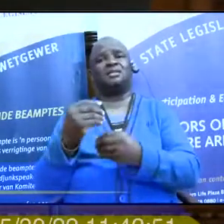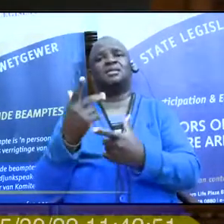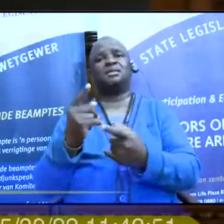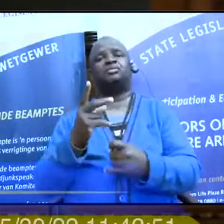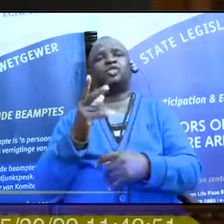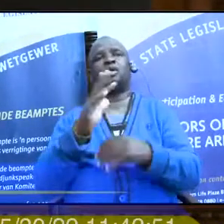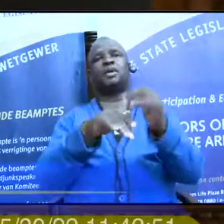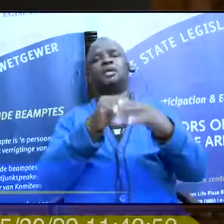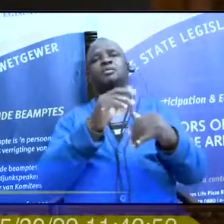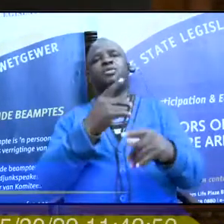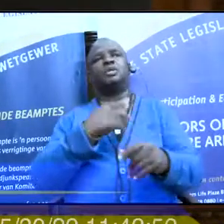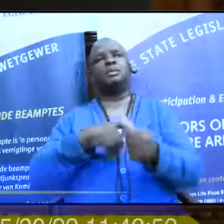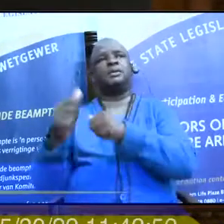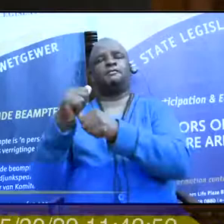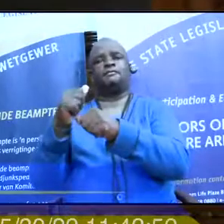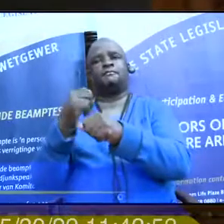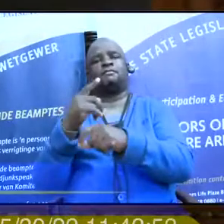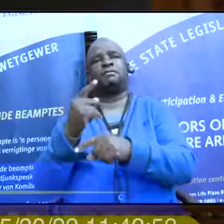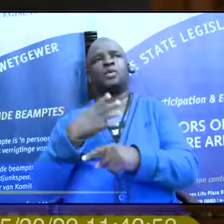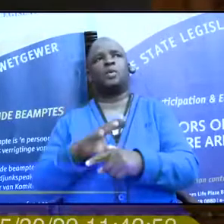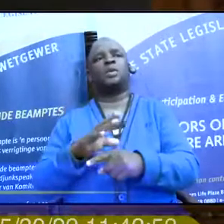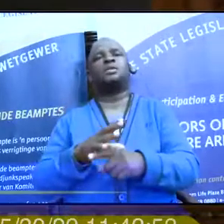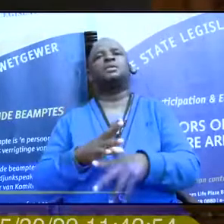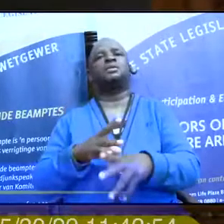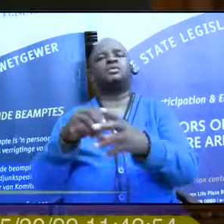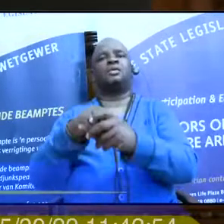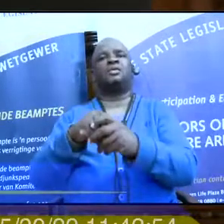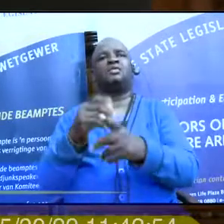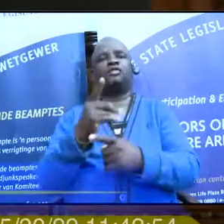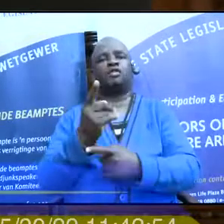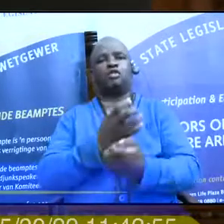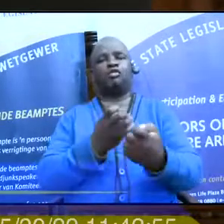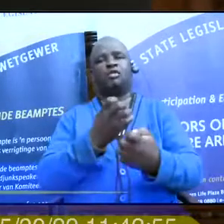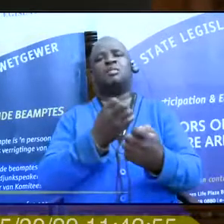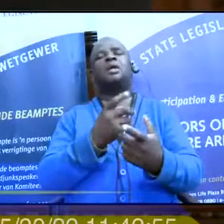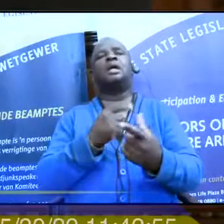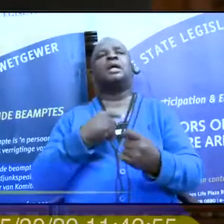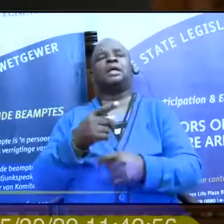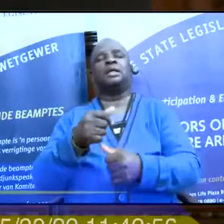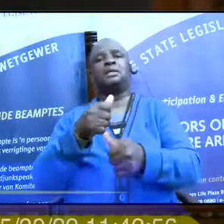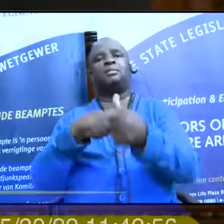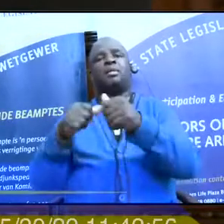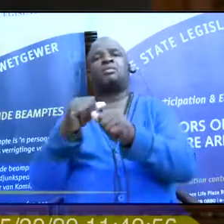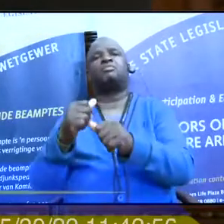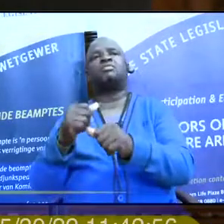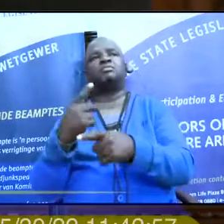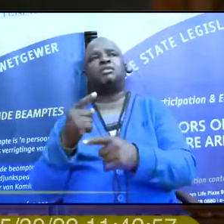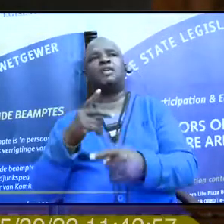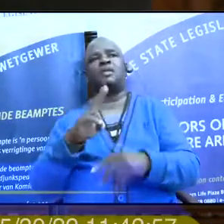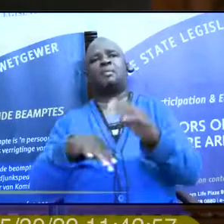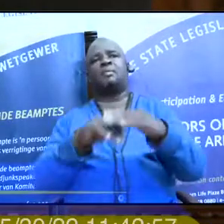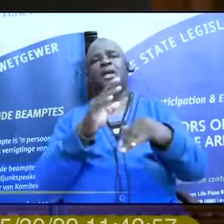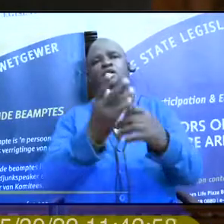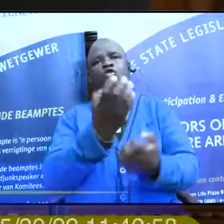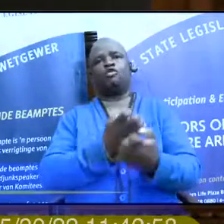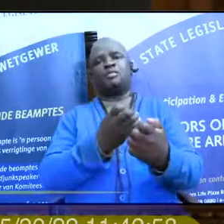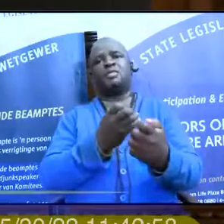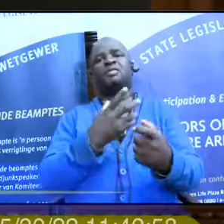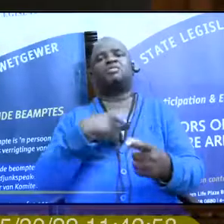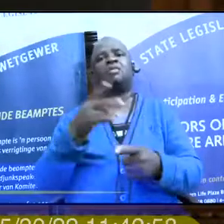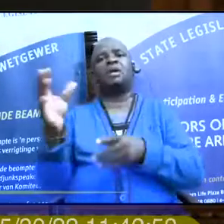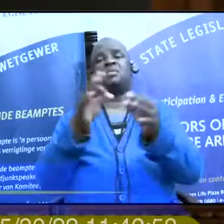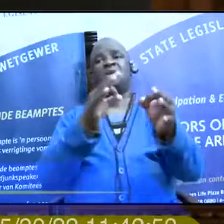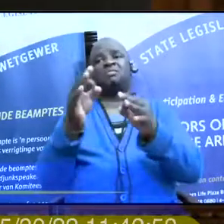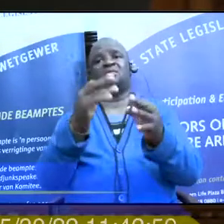to accelerate the implementation of economic reconstruction recovery plan to rebuild our economy to create employment and